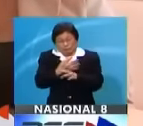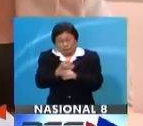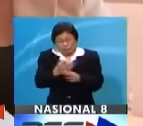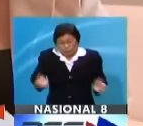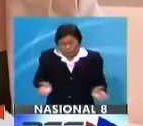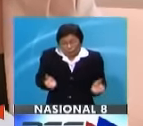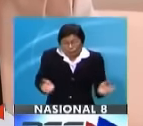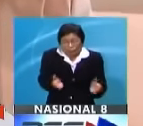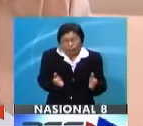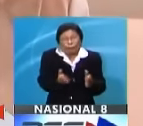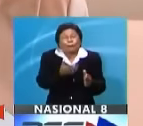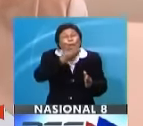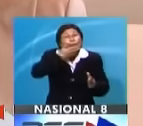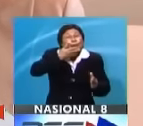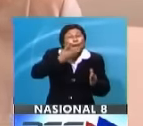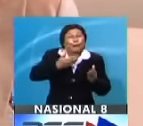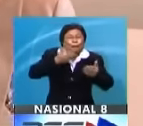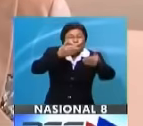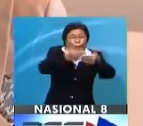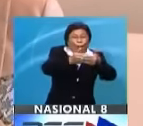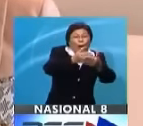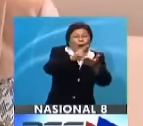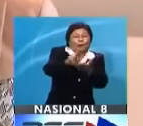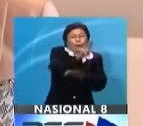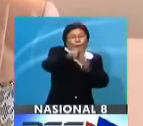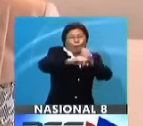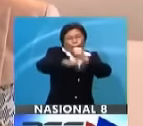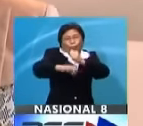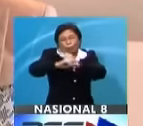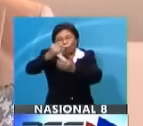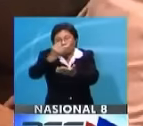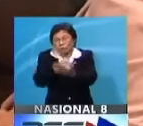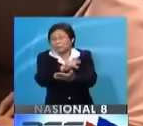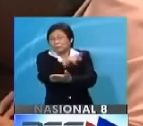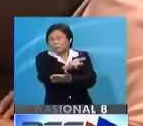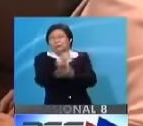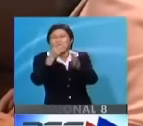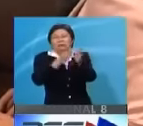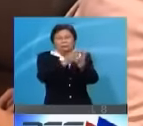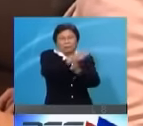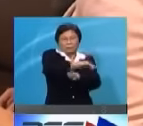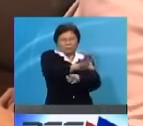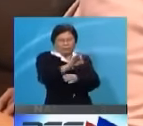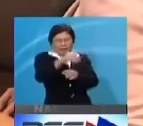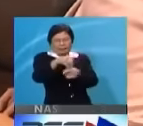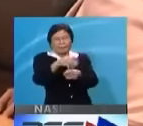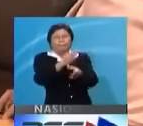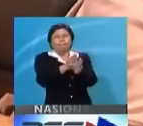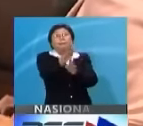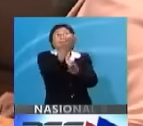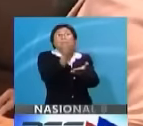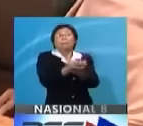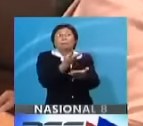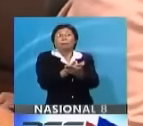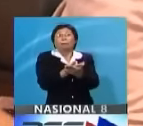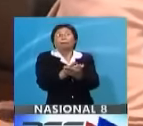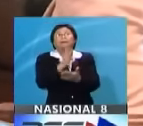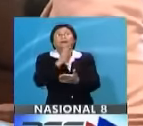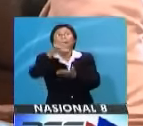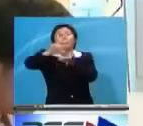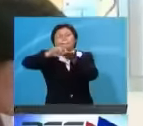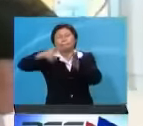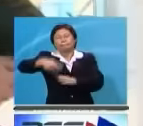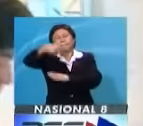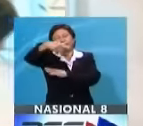bakat muda melalui universiti untuk mempromosi industri insurans sebagai sebahagian kerjaya pilihan dalam bidang keuangan. Beliau bercakap kepada media di